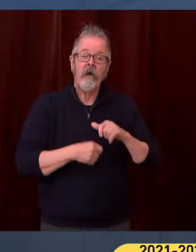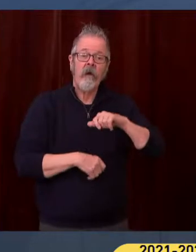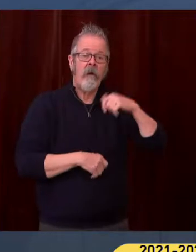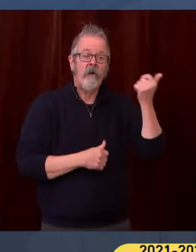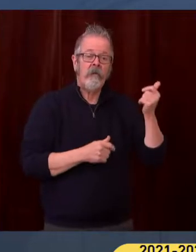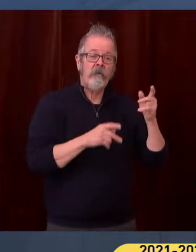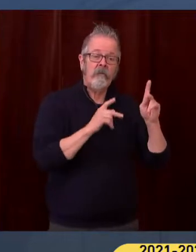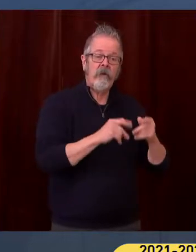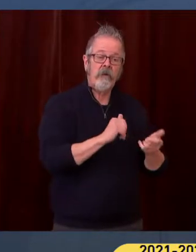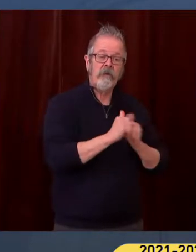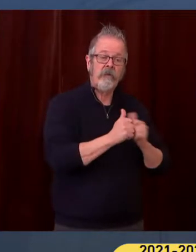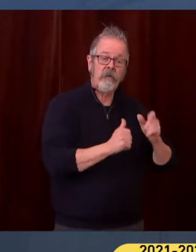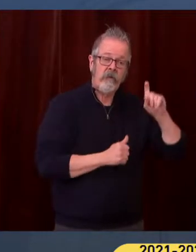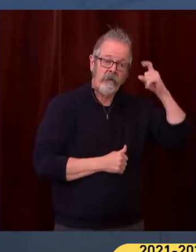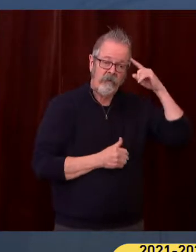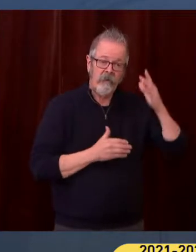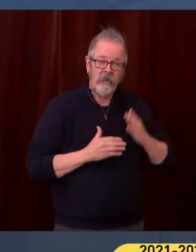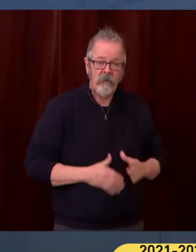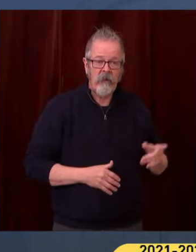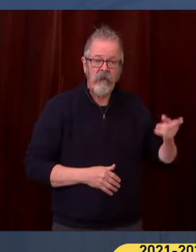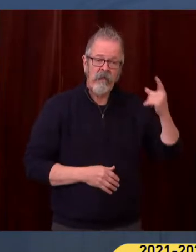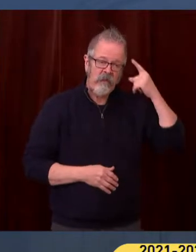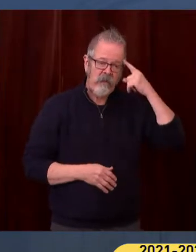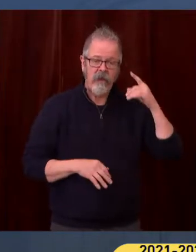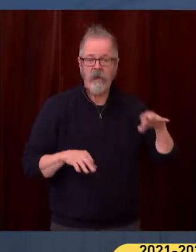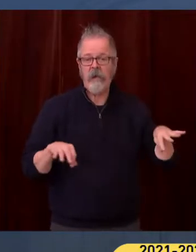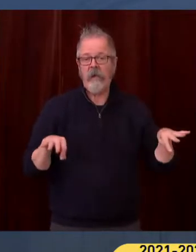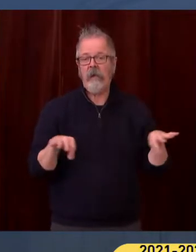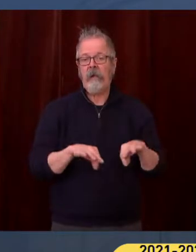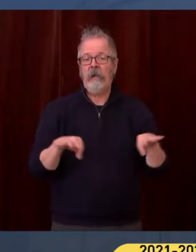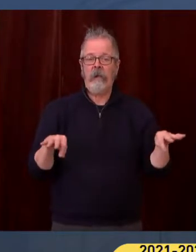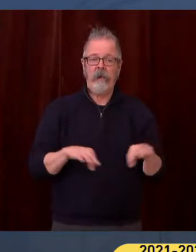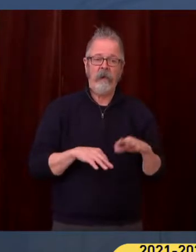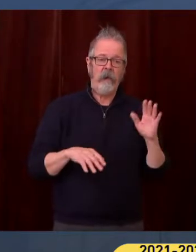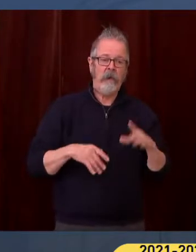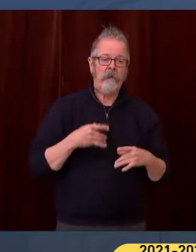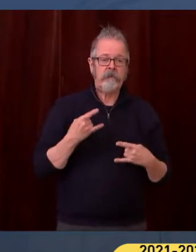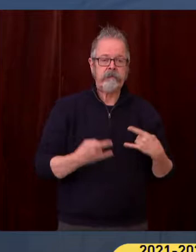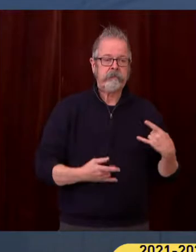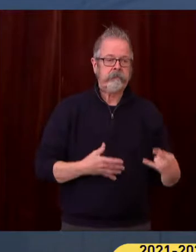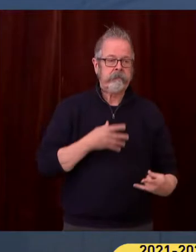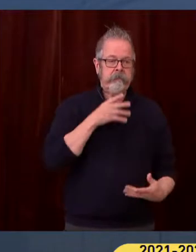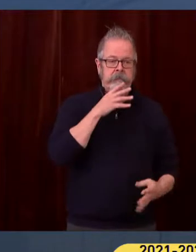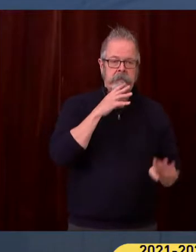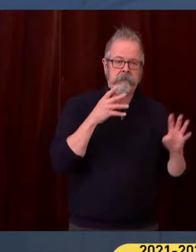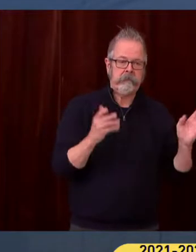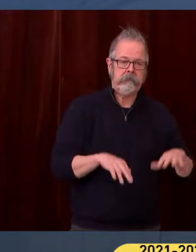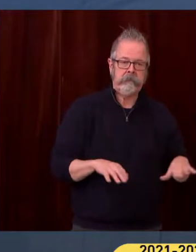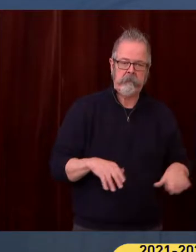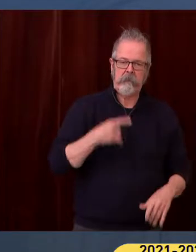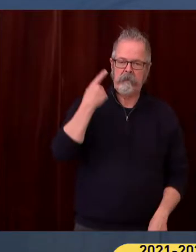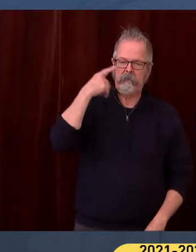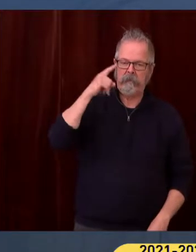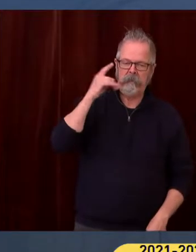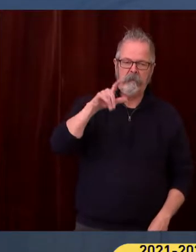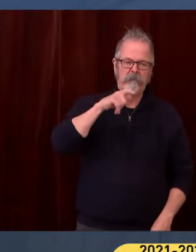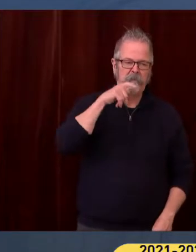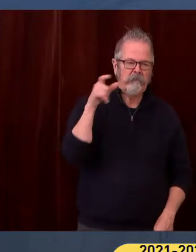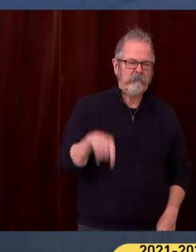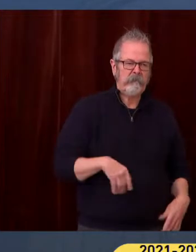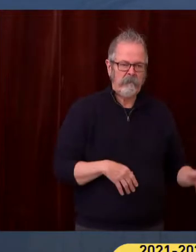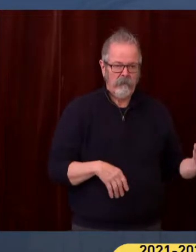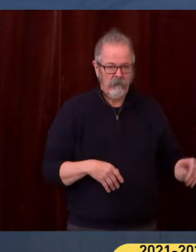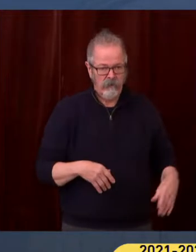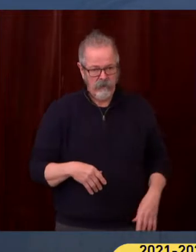believed that this was all just kind of a hoax and we shouldn't do anything about climate change. You know, and they selected the candidate by over 500